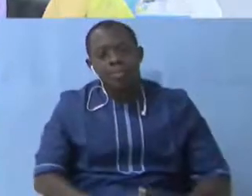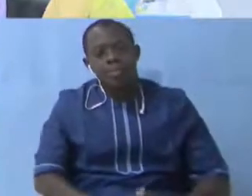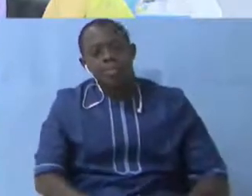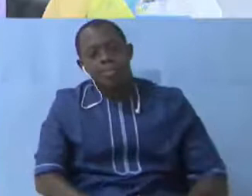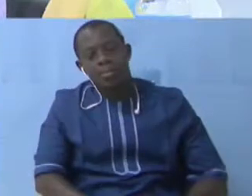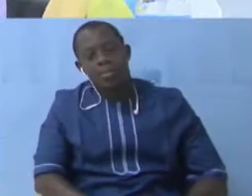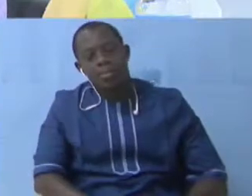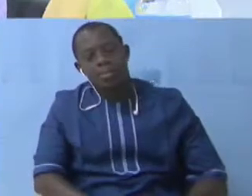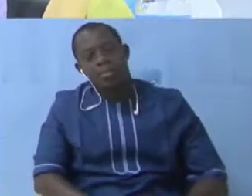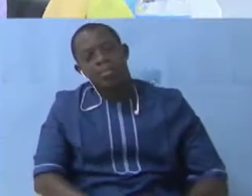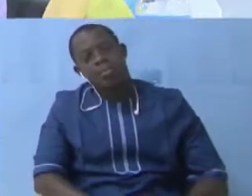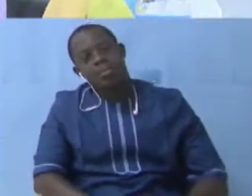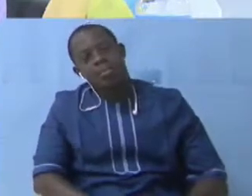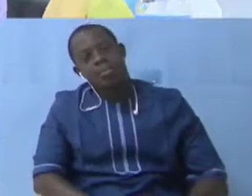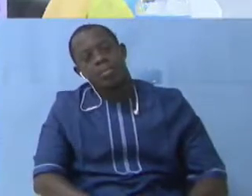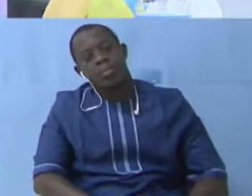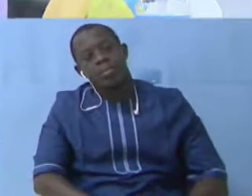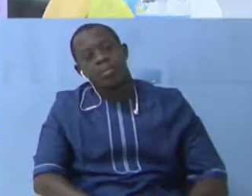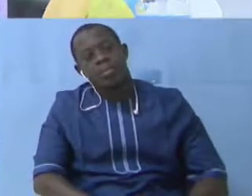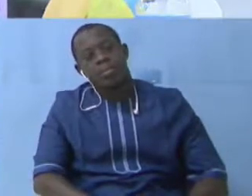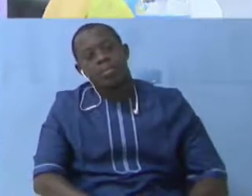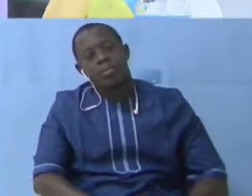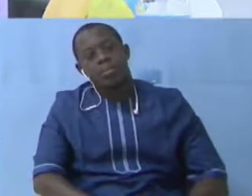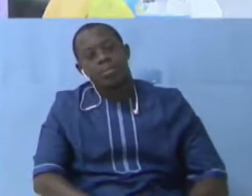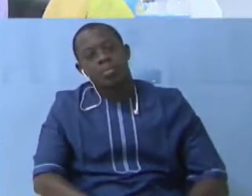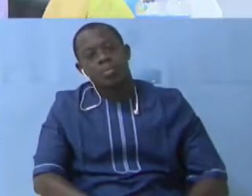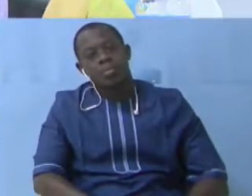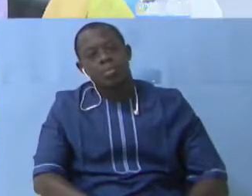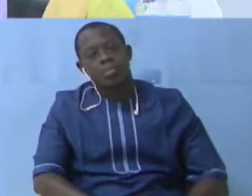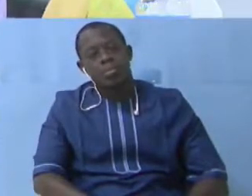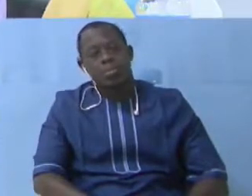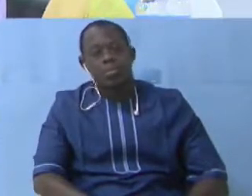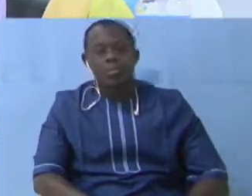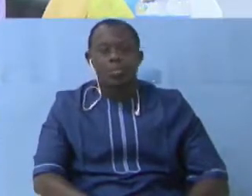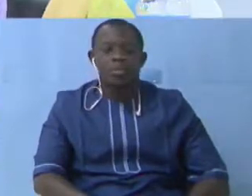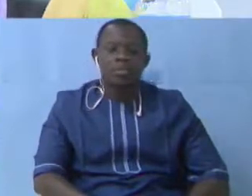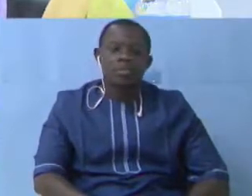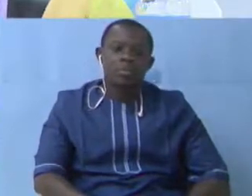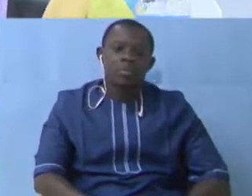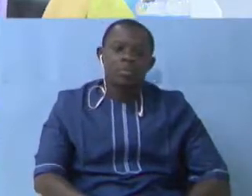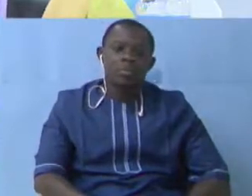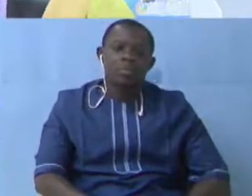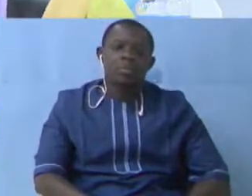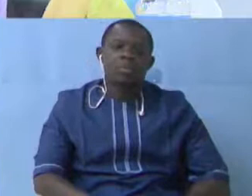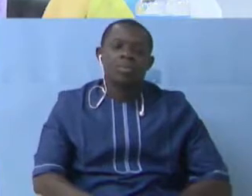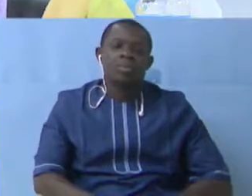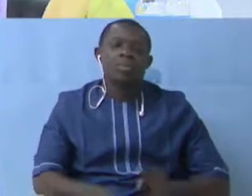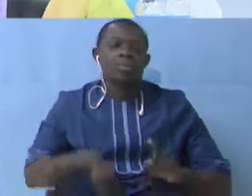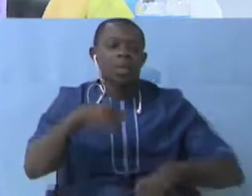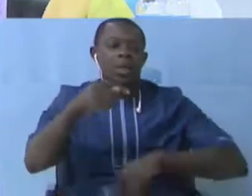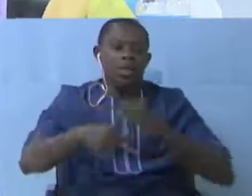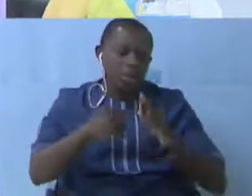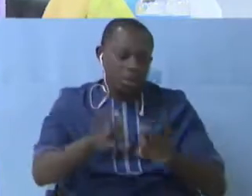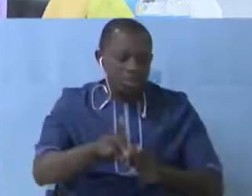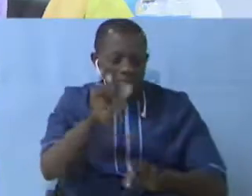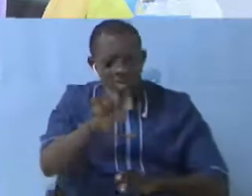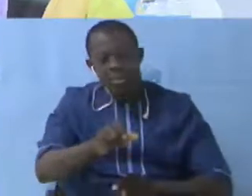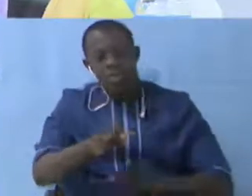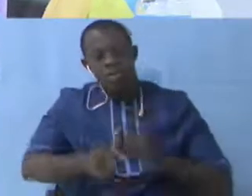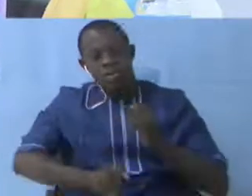With the persecution, the harassments, we've noticed over time